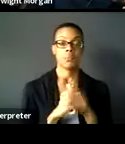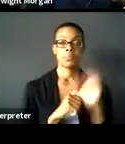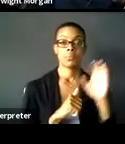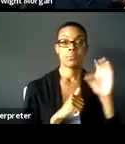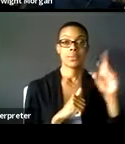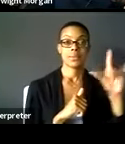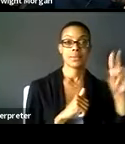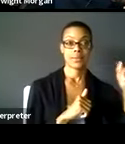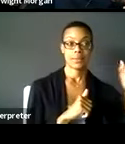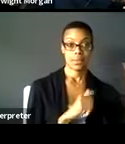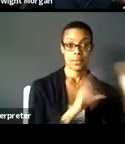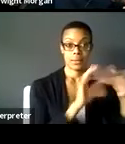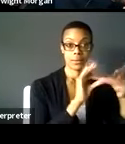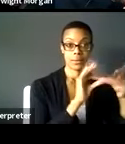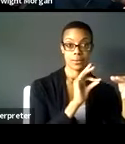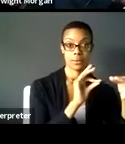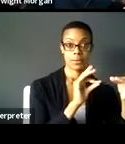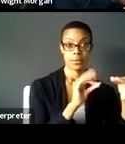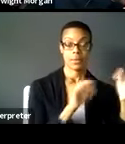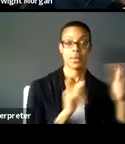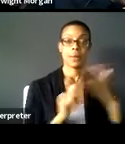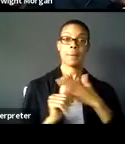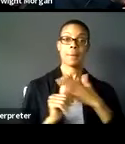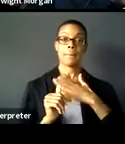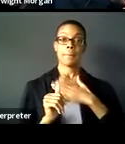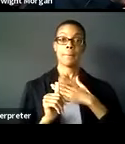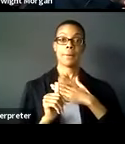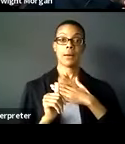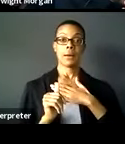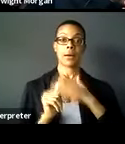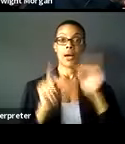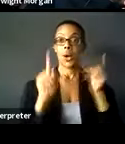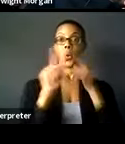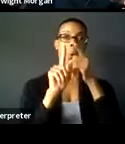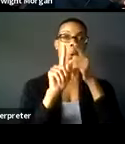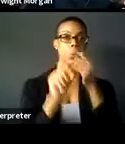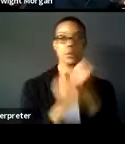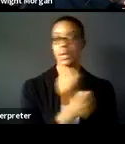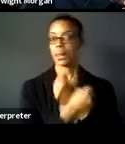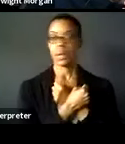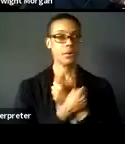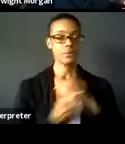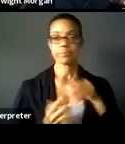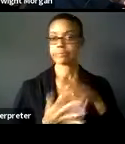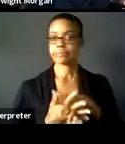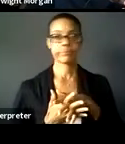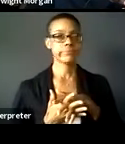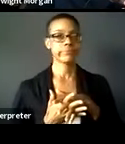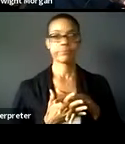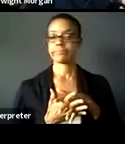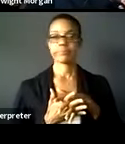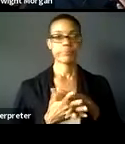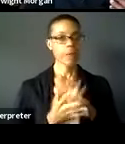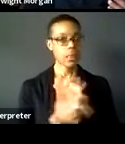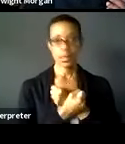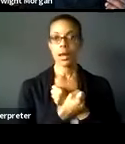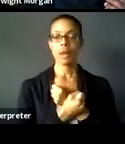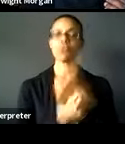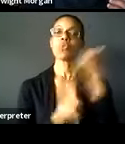mentioned, mine will always be rooted in love. Mine will always be rooted in remembering what it felt